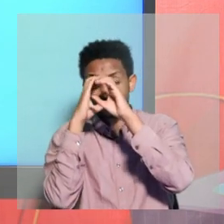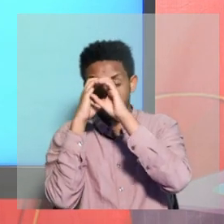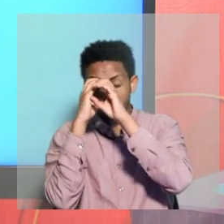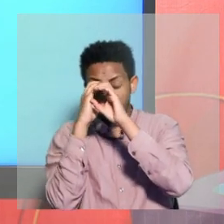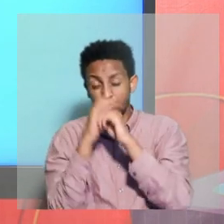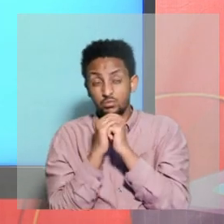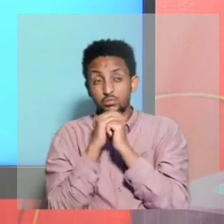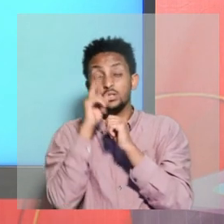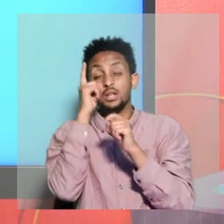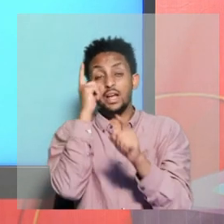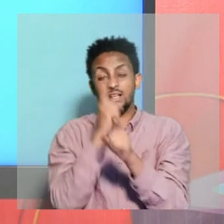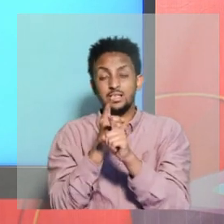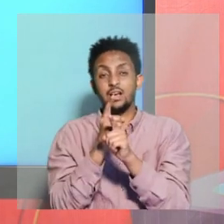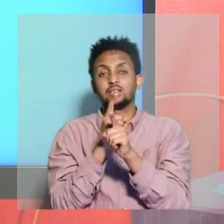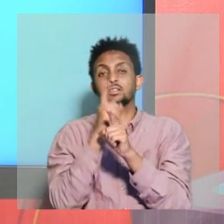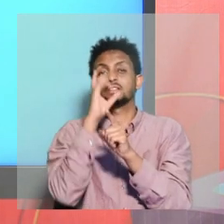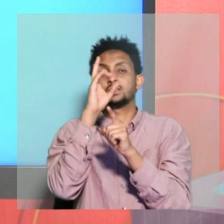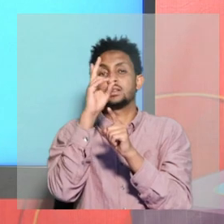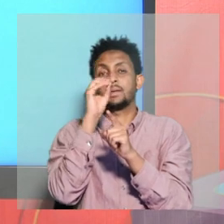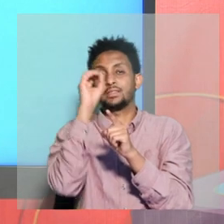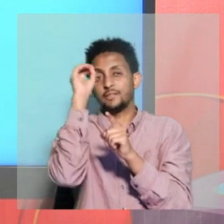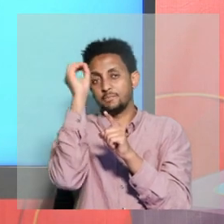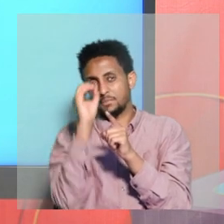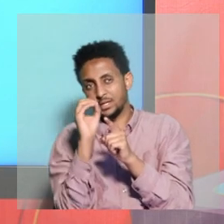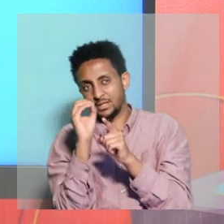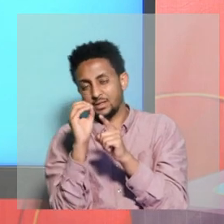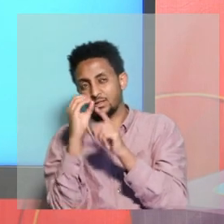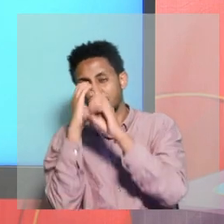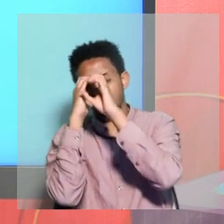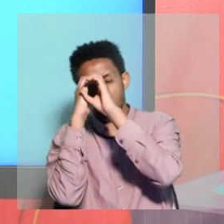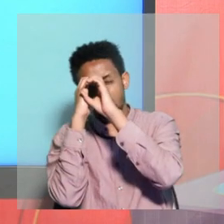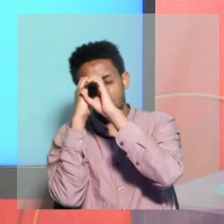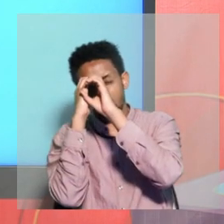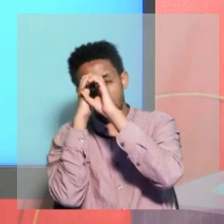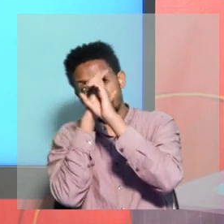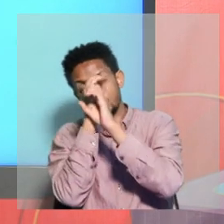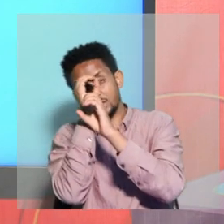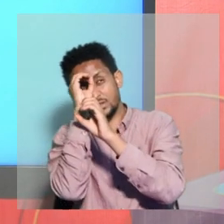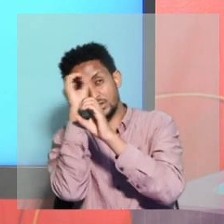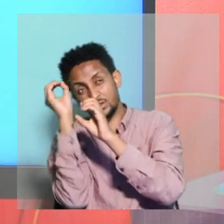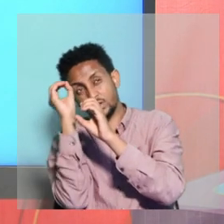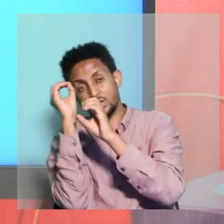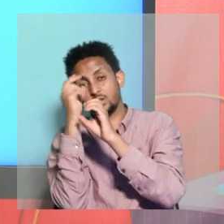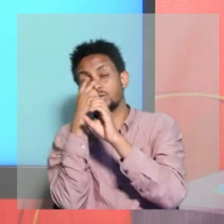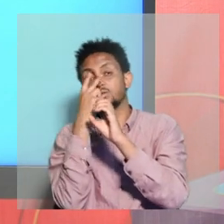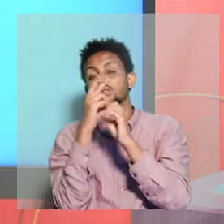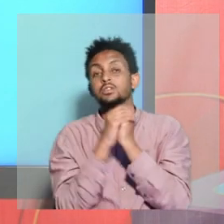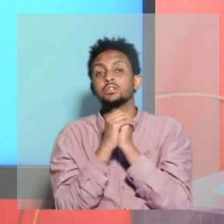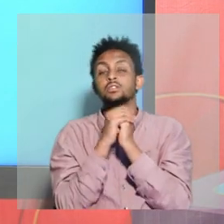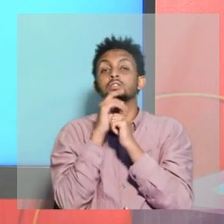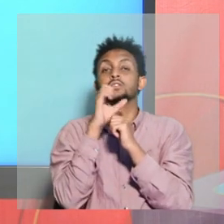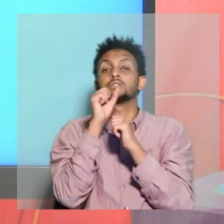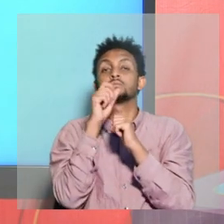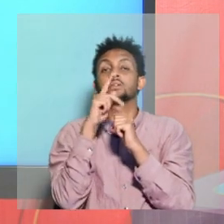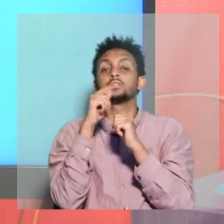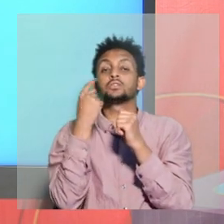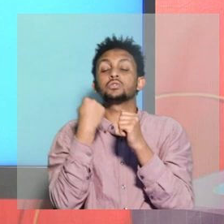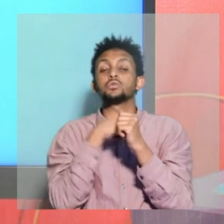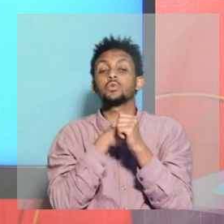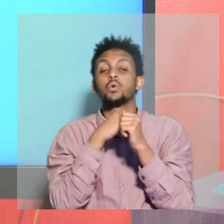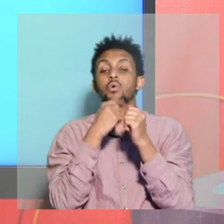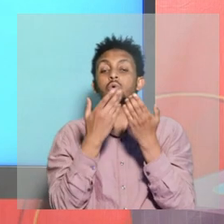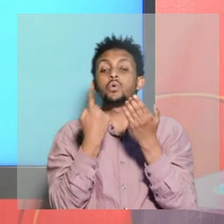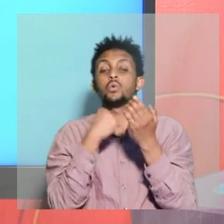spectrometer at exactly 17 degrees, you can find it, the yellow color, or the first order of spectrum. So we